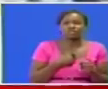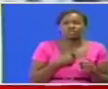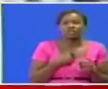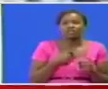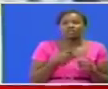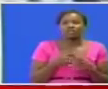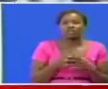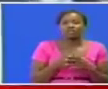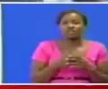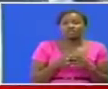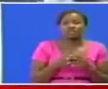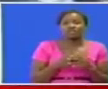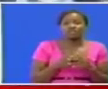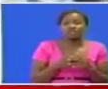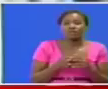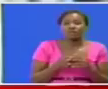But ladies and gentlemen,